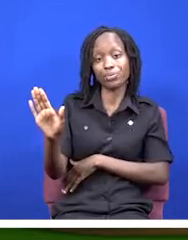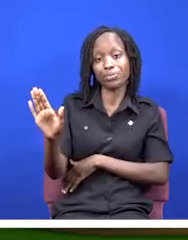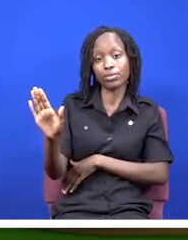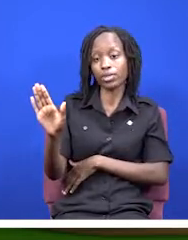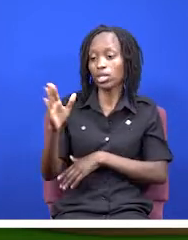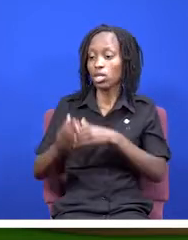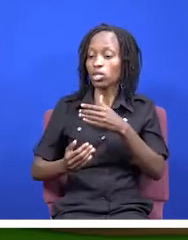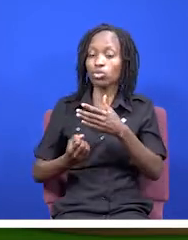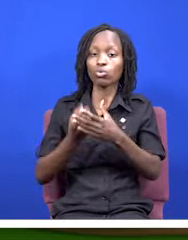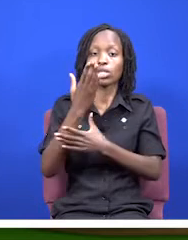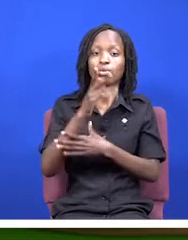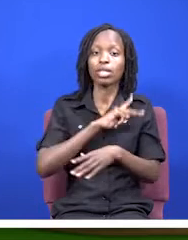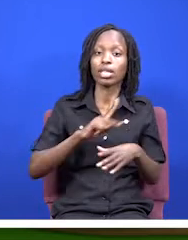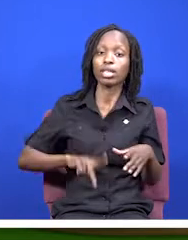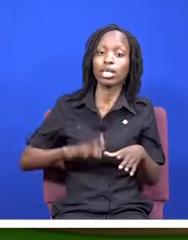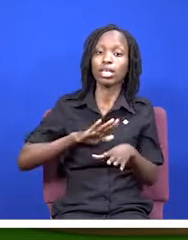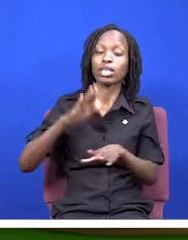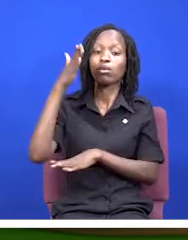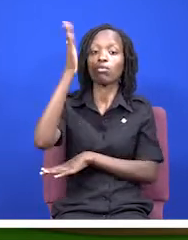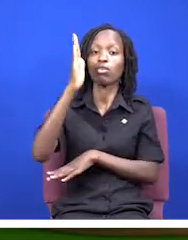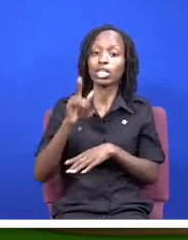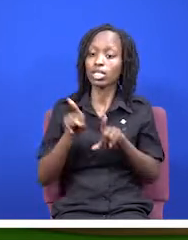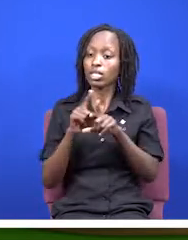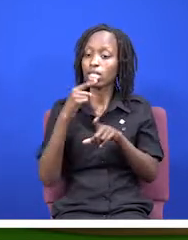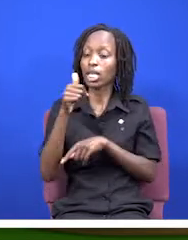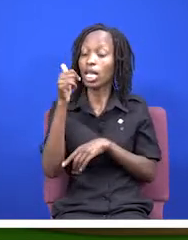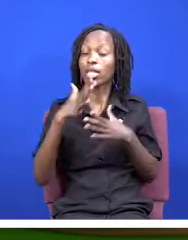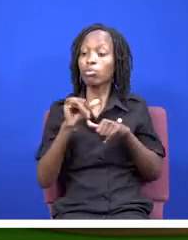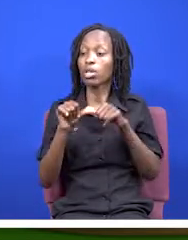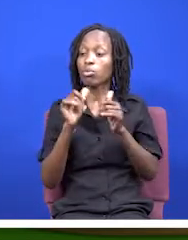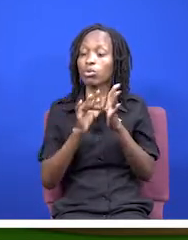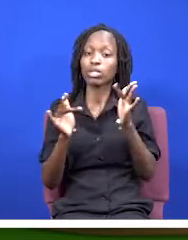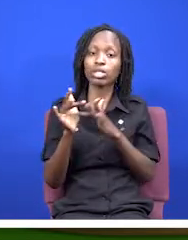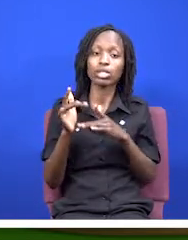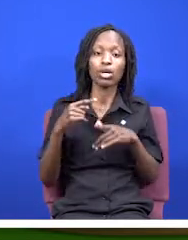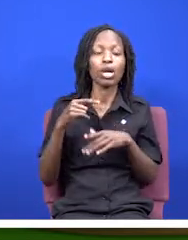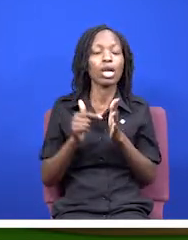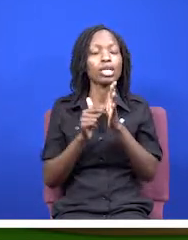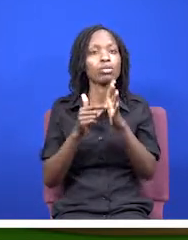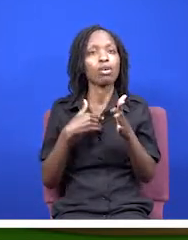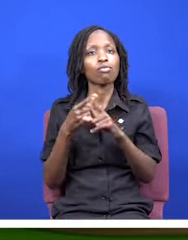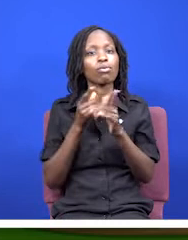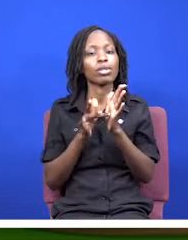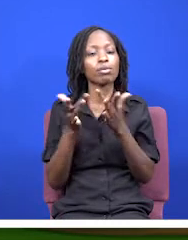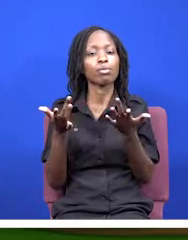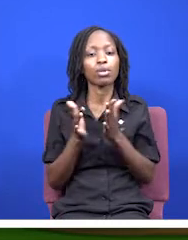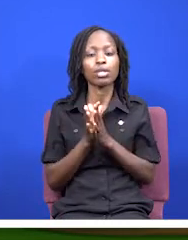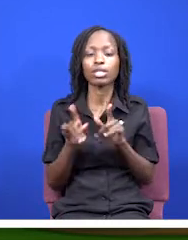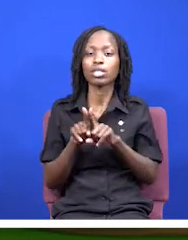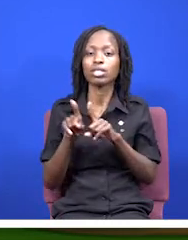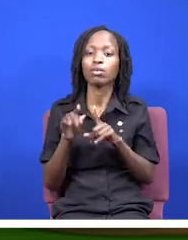to establish the kingdom of God and to tell others about Jesus. We have examples from the